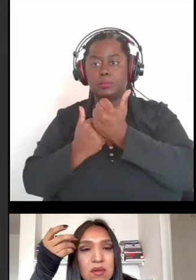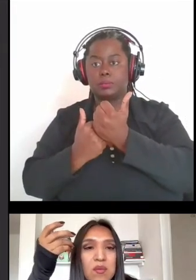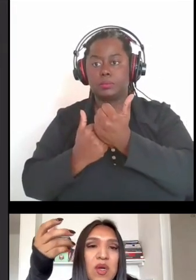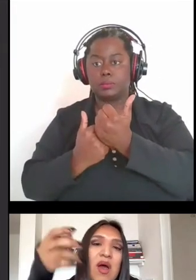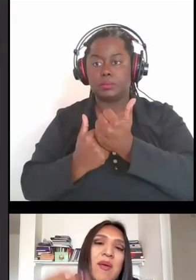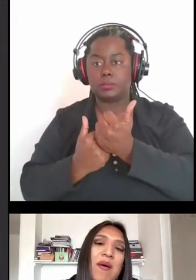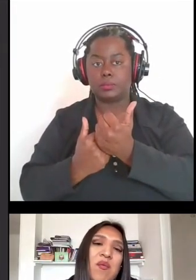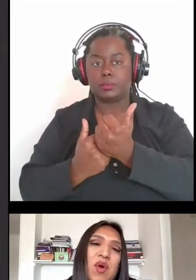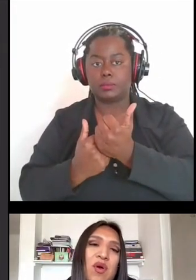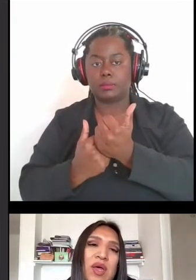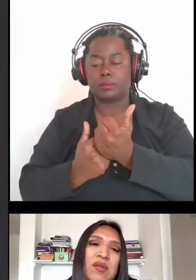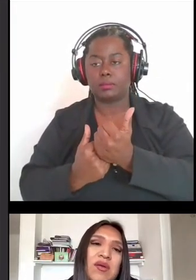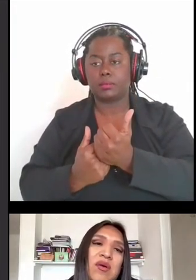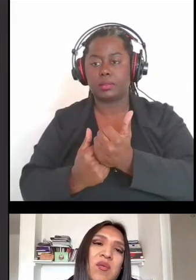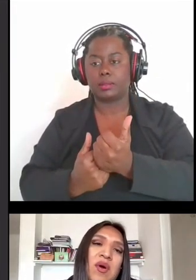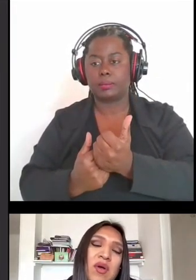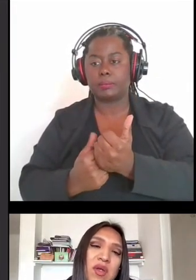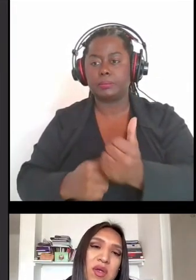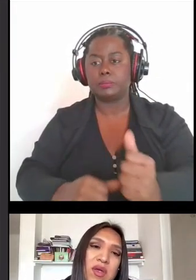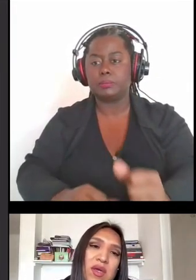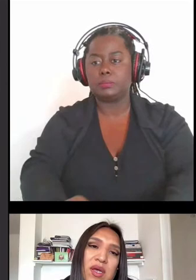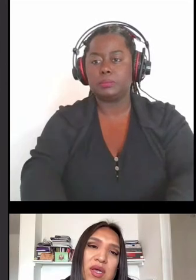going to see the masks